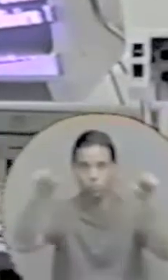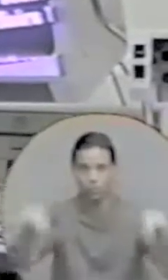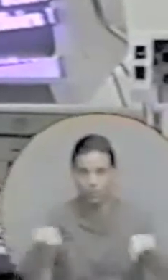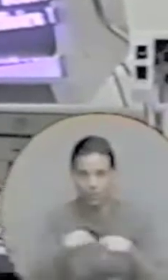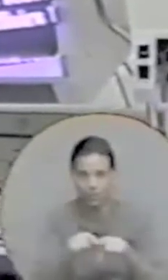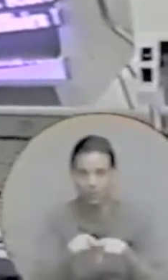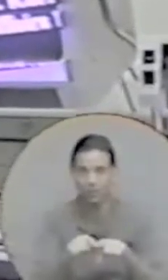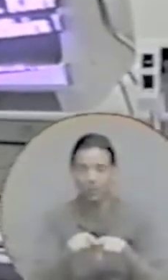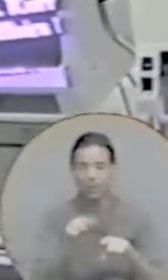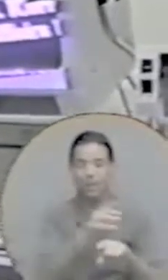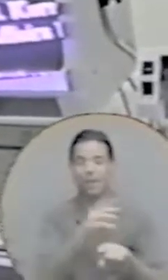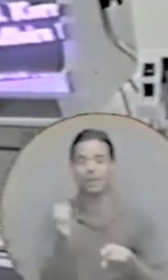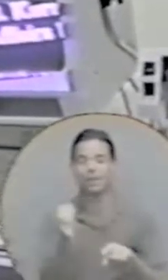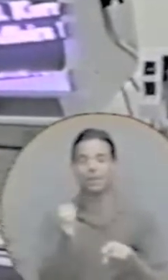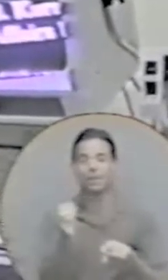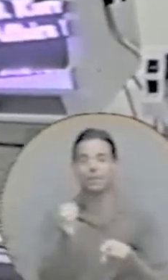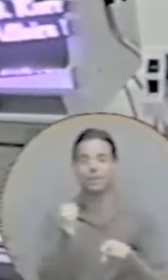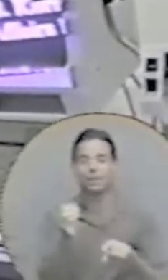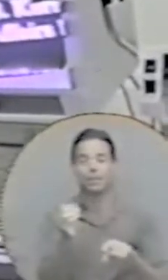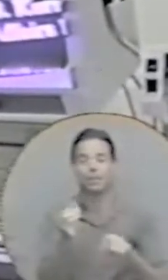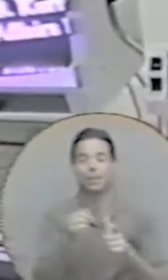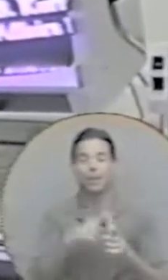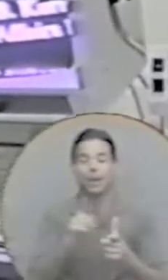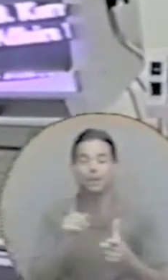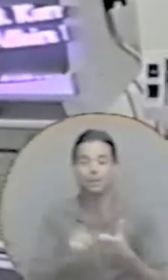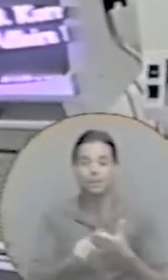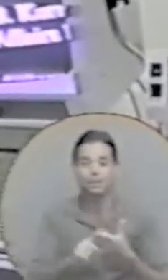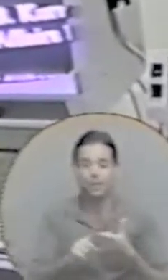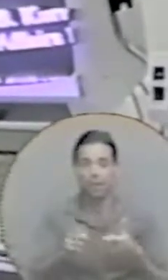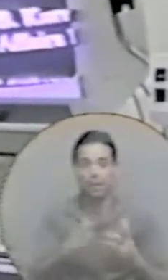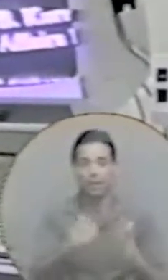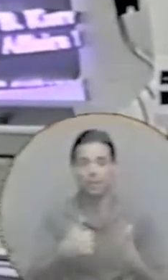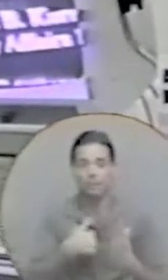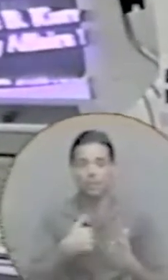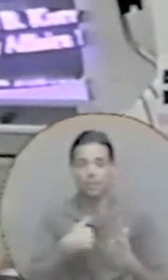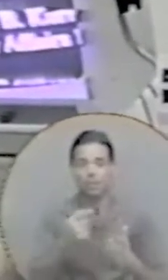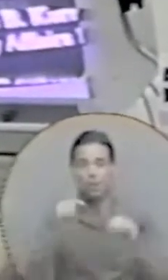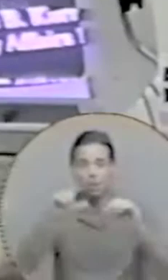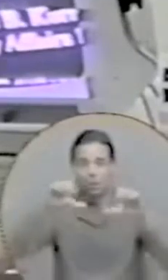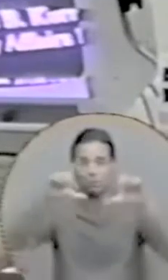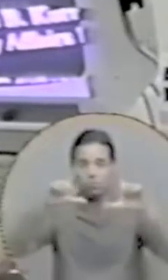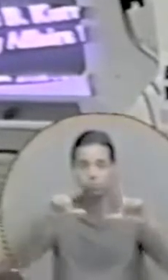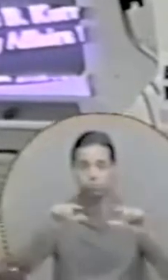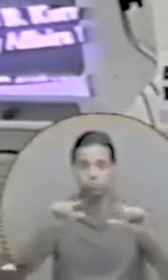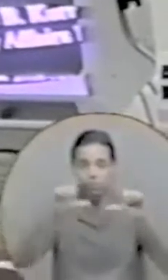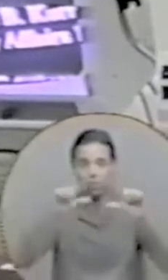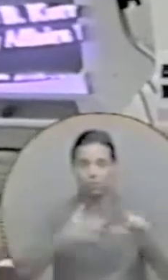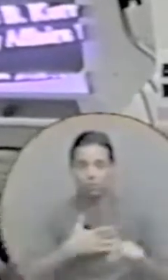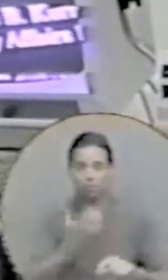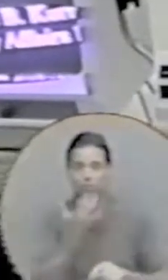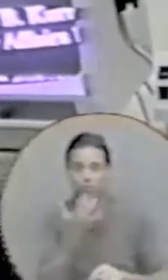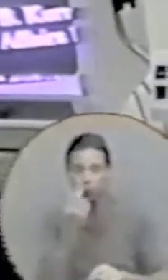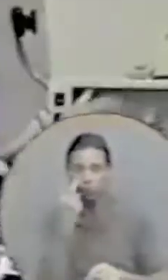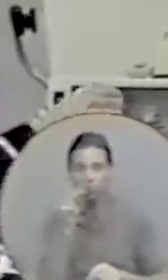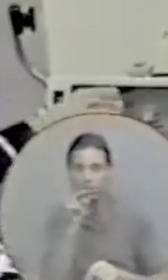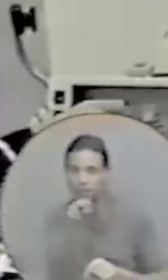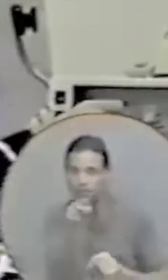screen, and in turn allows me to make it as large as I need to make it in order to